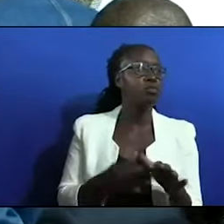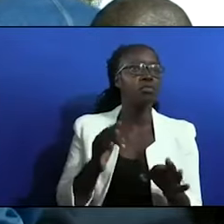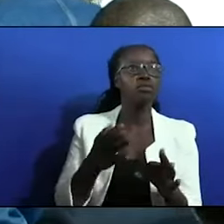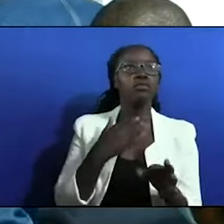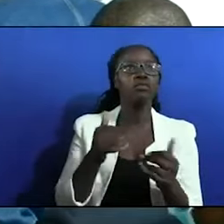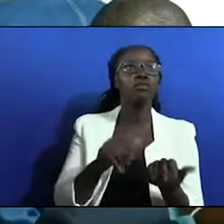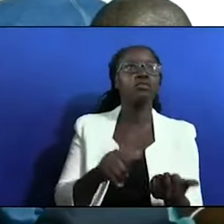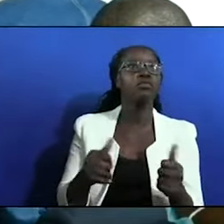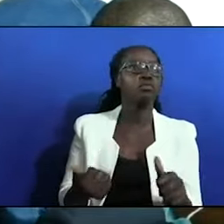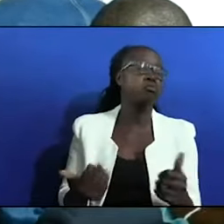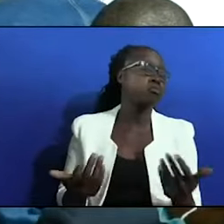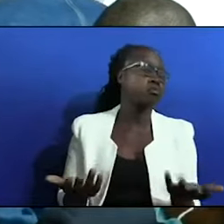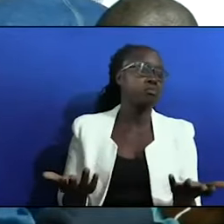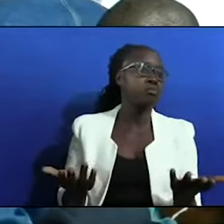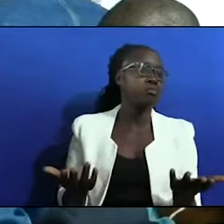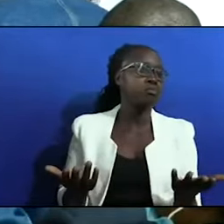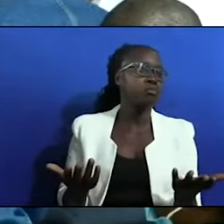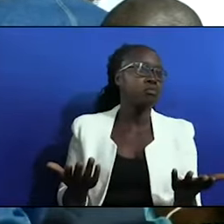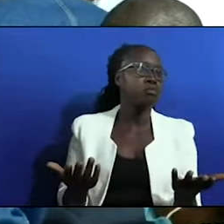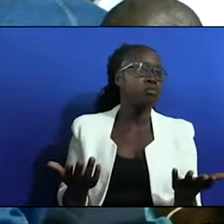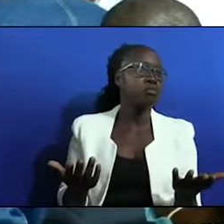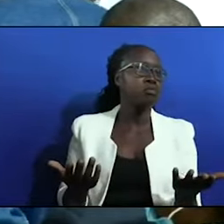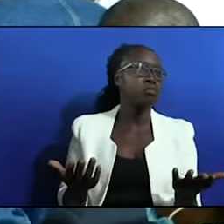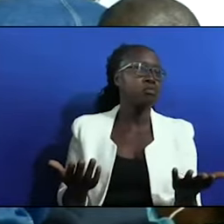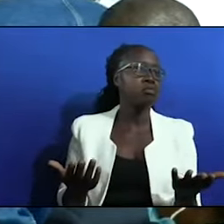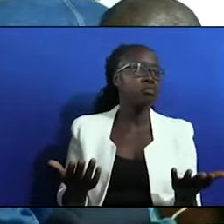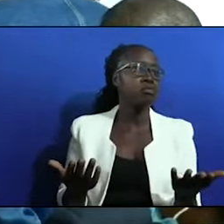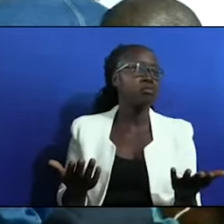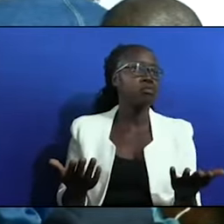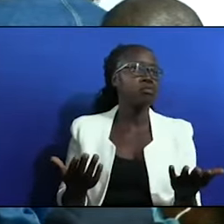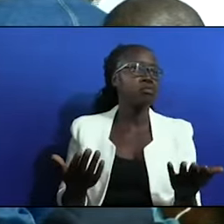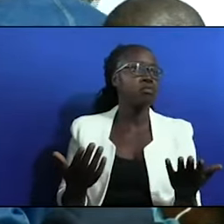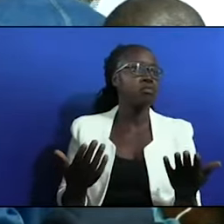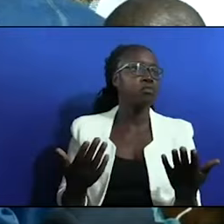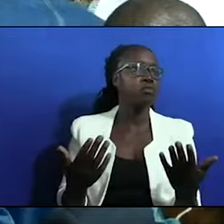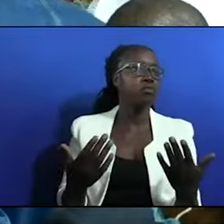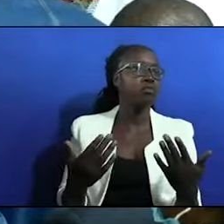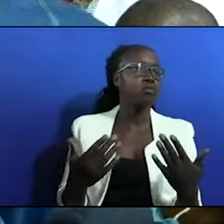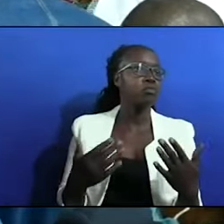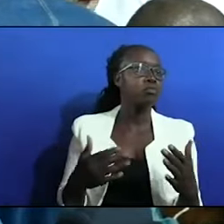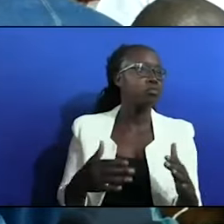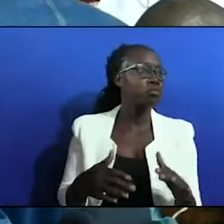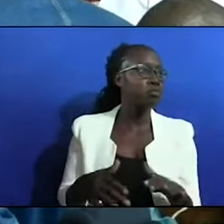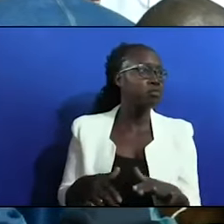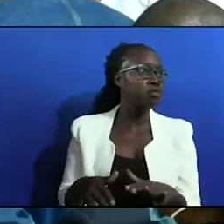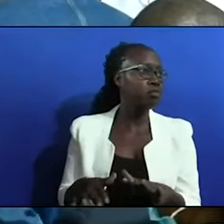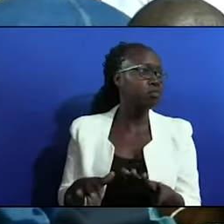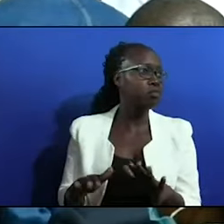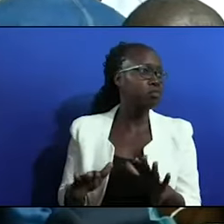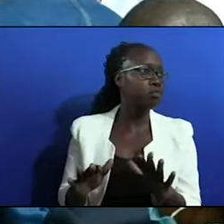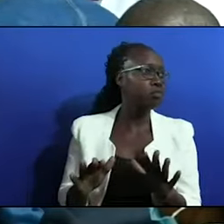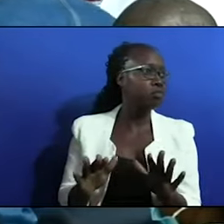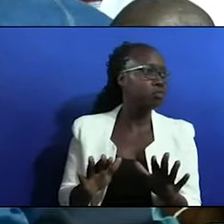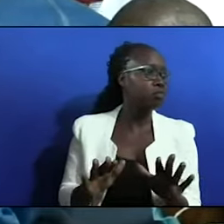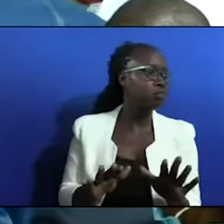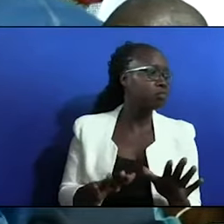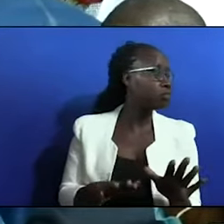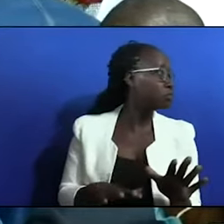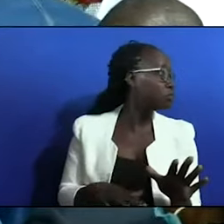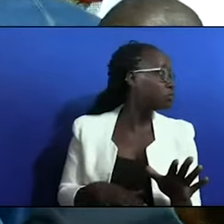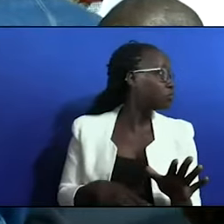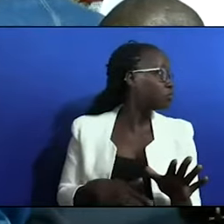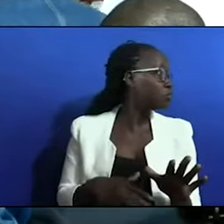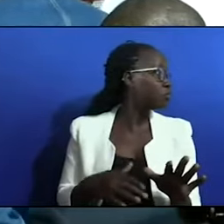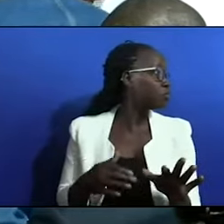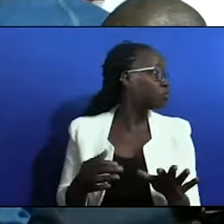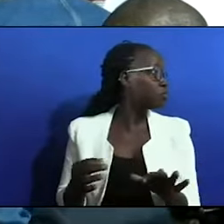be baptized like me, the way I gave myself. I came the way I was, and God has never